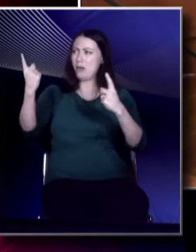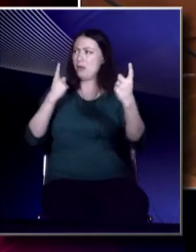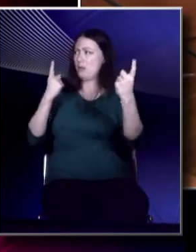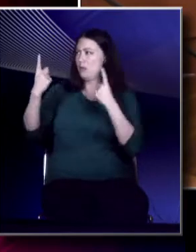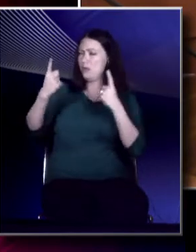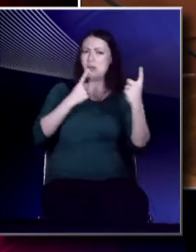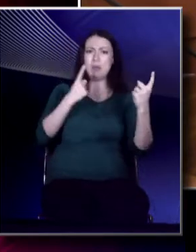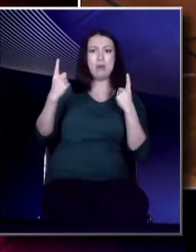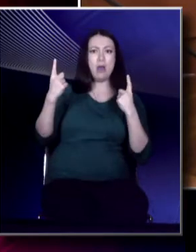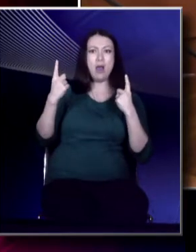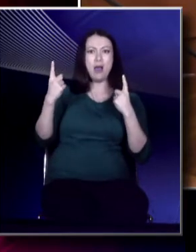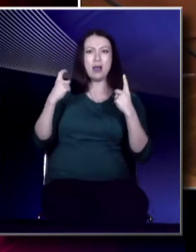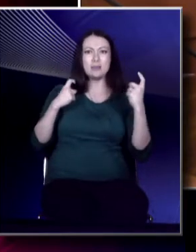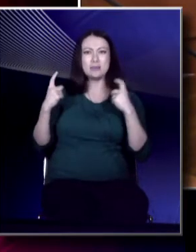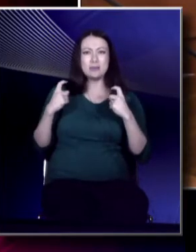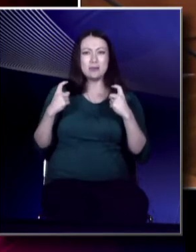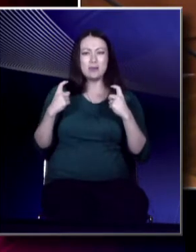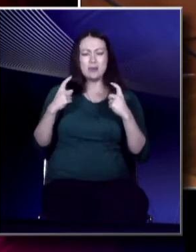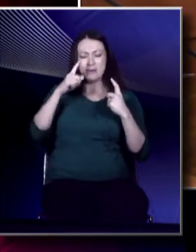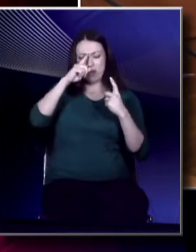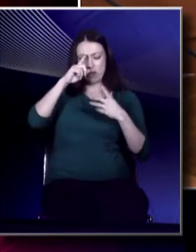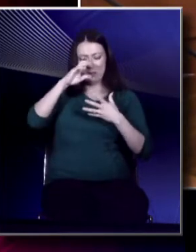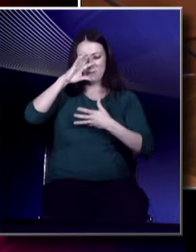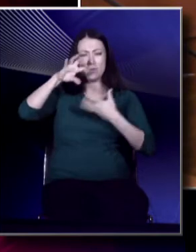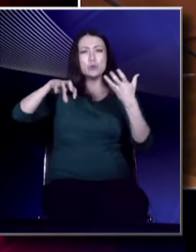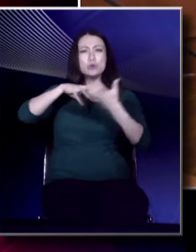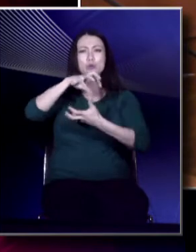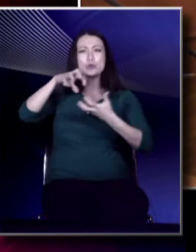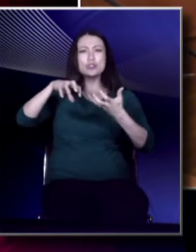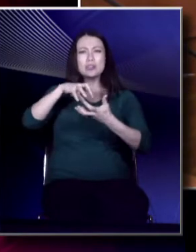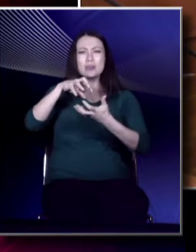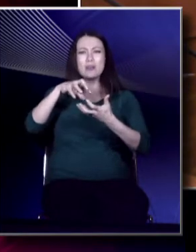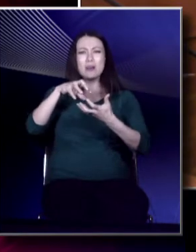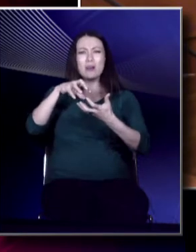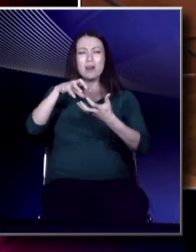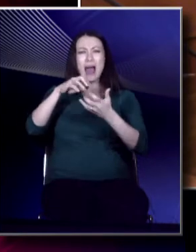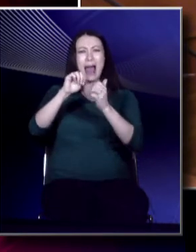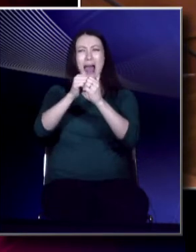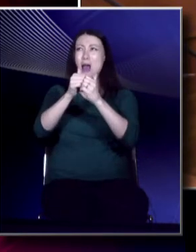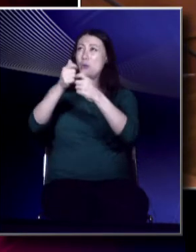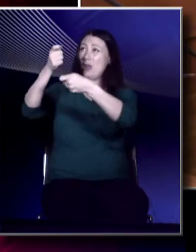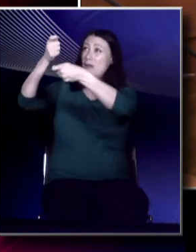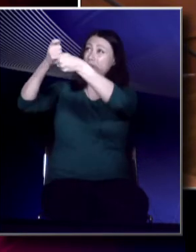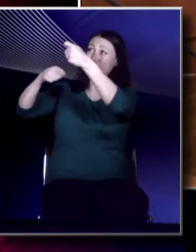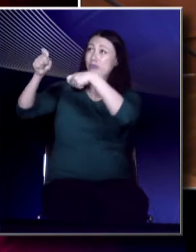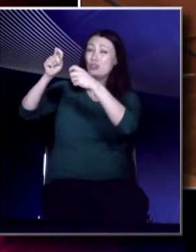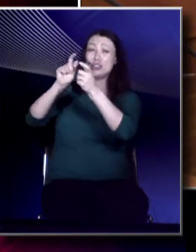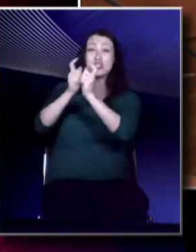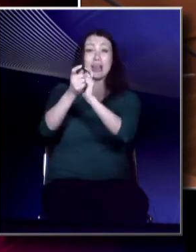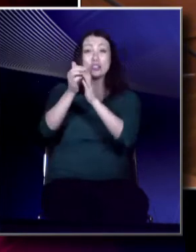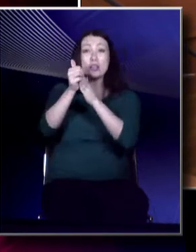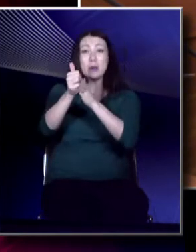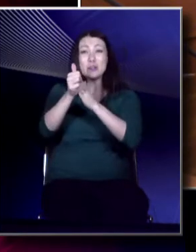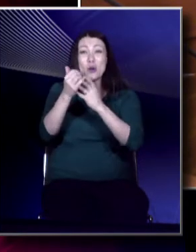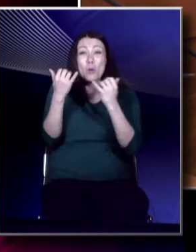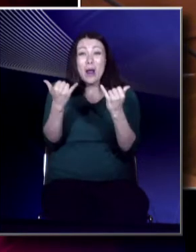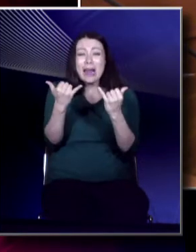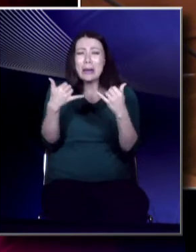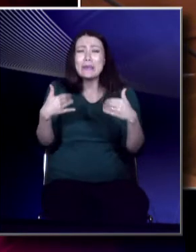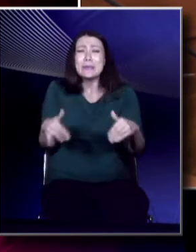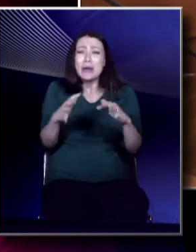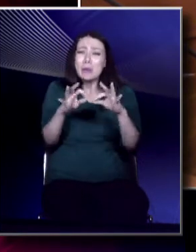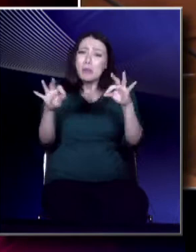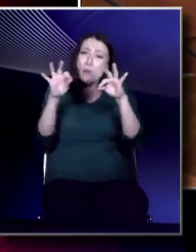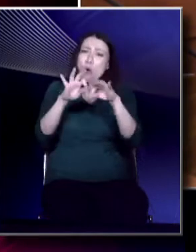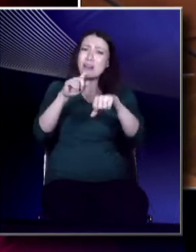other questions. There's confusion right now regarding how changing leadership at this very crucial time,